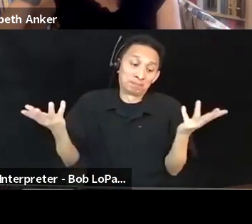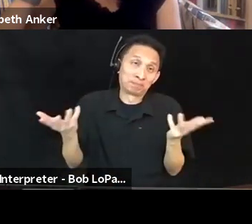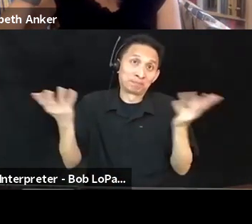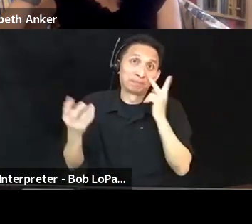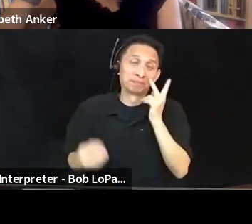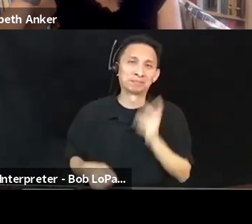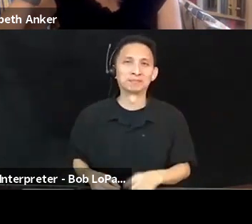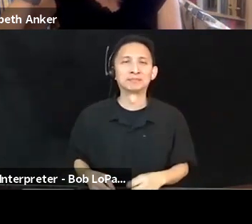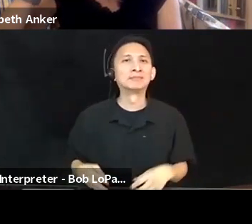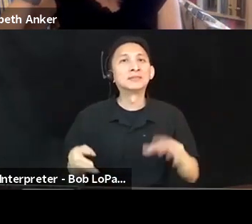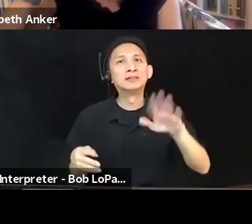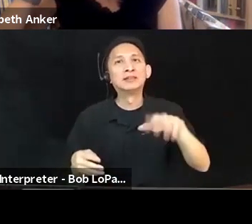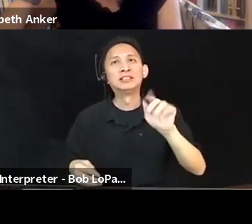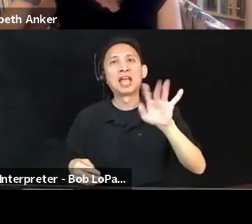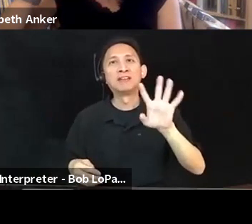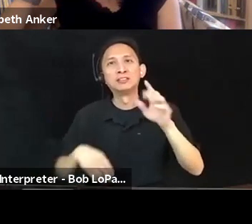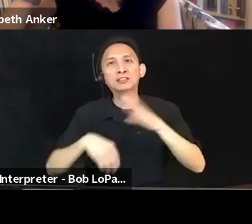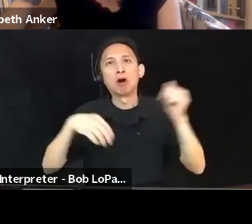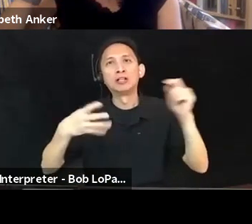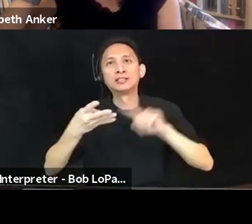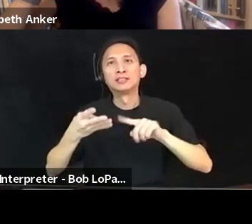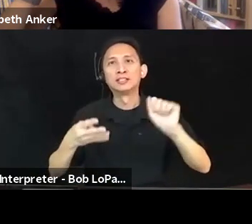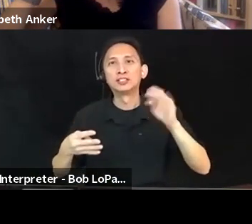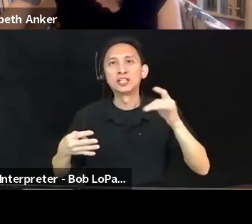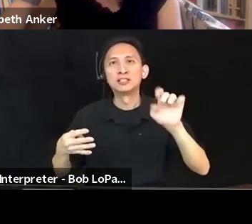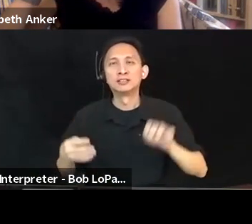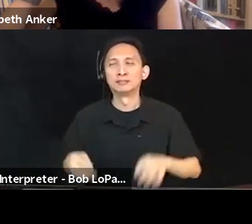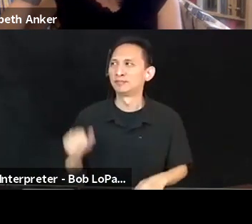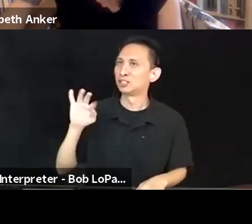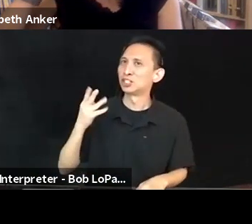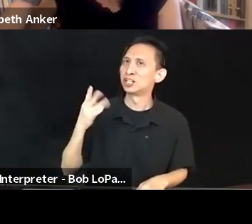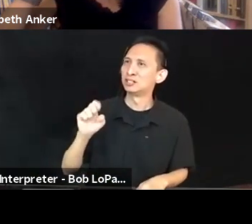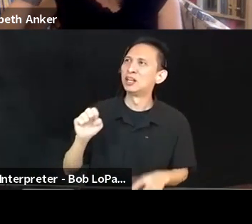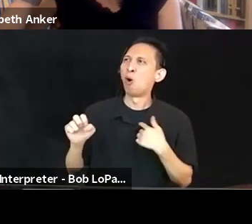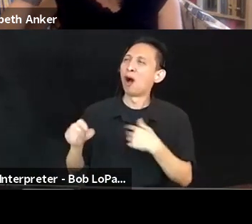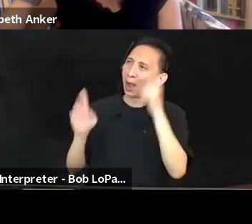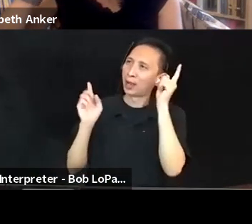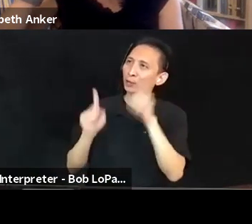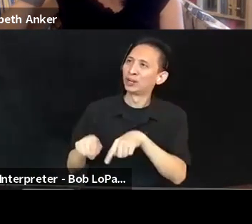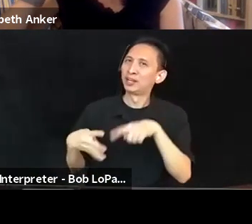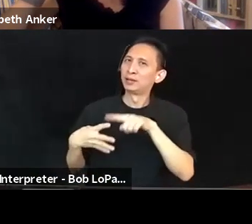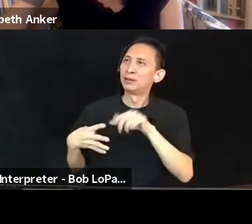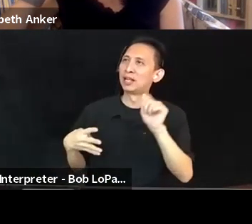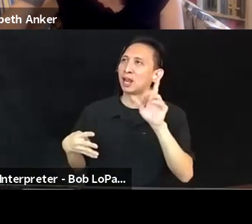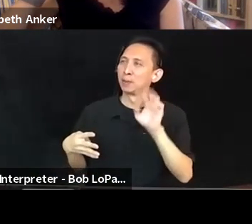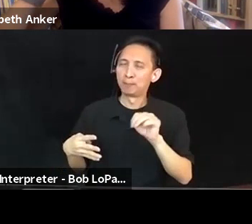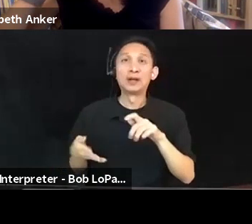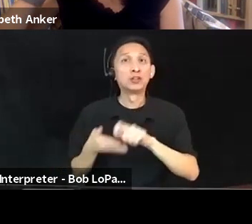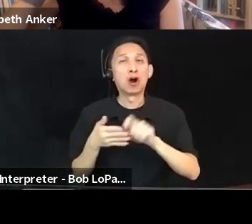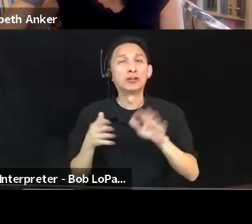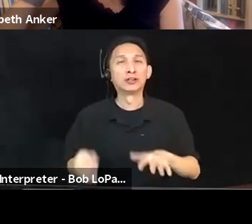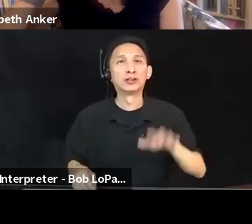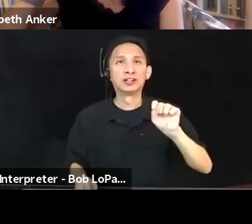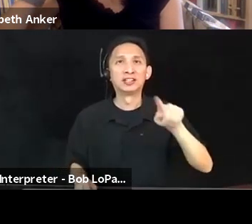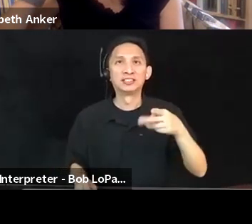Achille, were you about to say something, or? No, I was just agreeing with Adom. The author of the book is Stephen